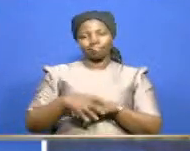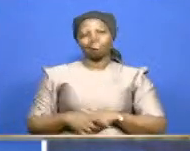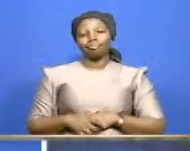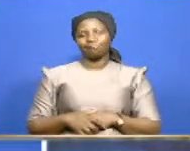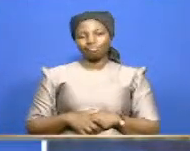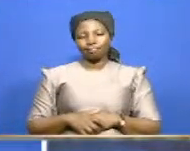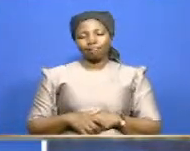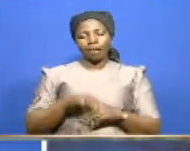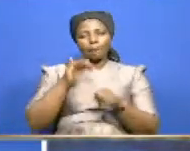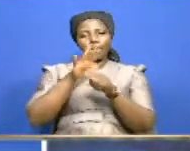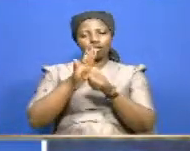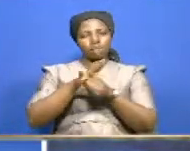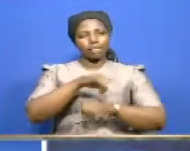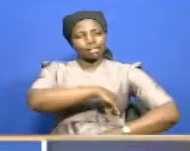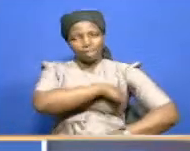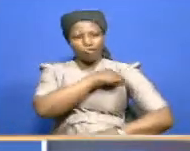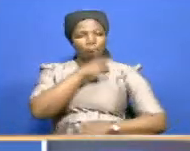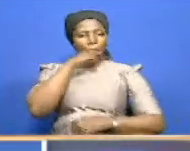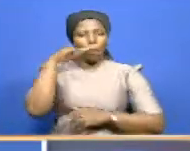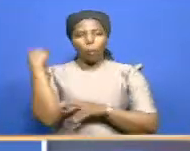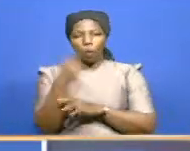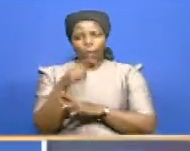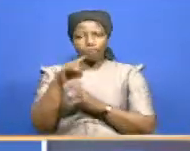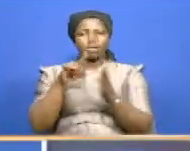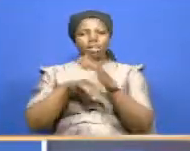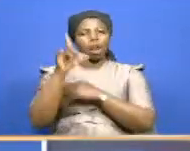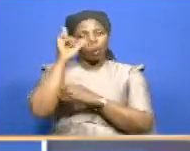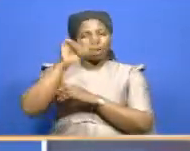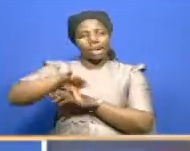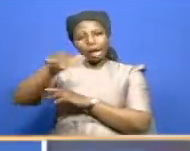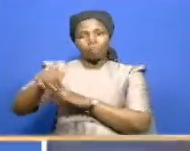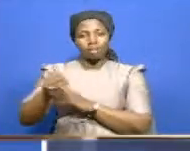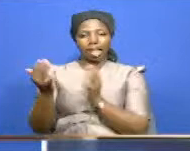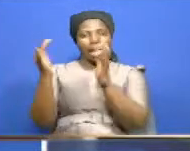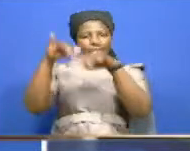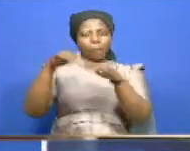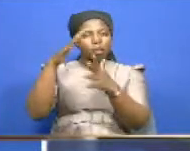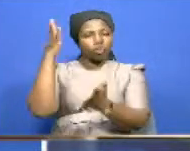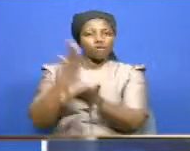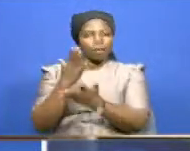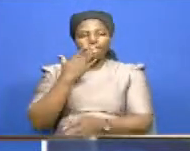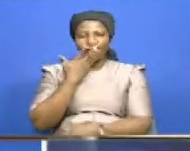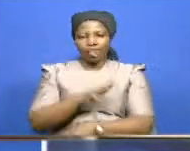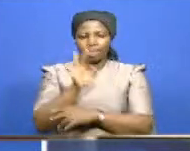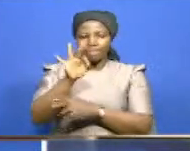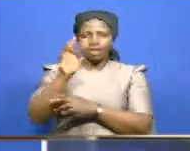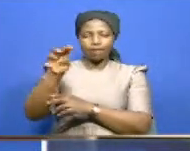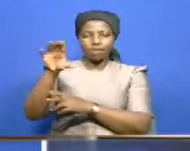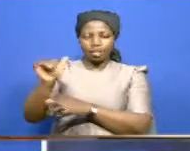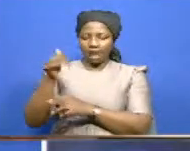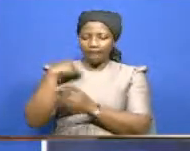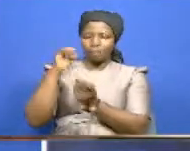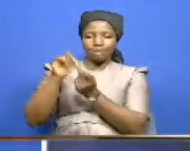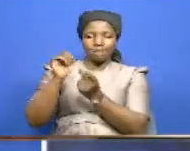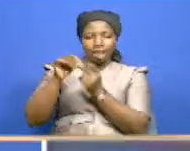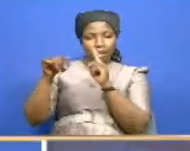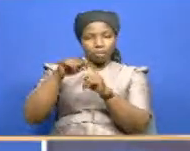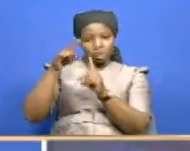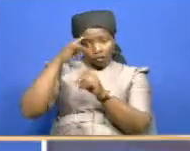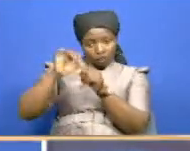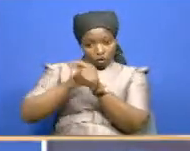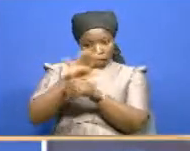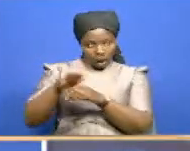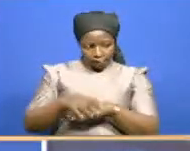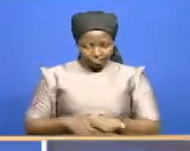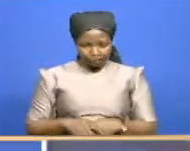Majority Chief Whip at the Mombasa County Assembly, Junior Wambua, confirmed that 3 of his colleagues at the Assembly had tested positive for coronavirus.